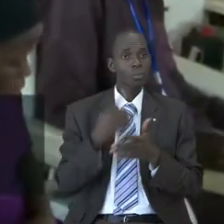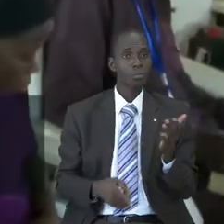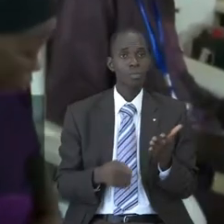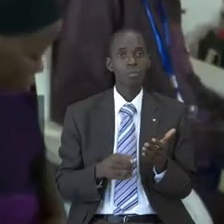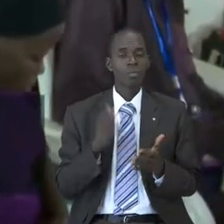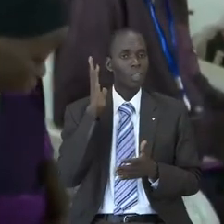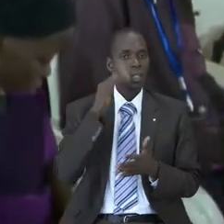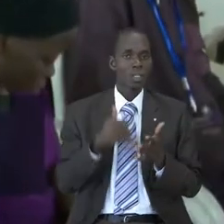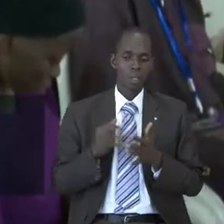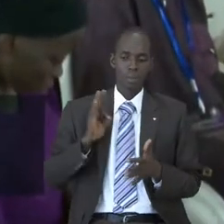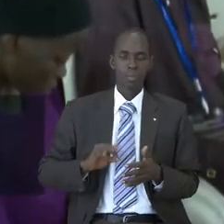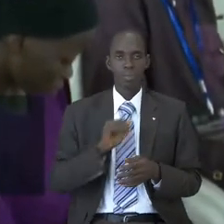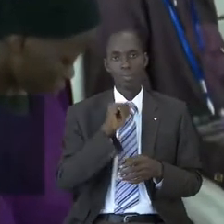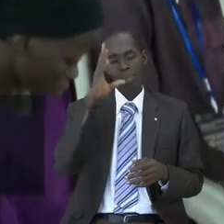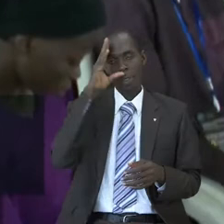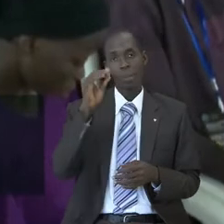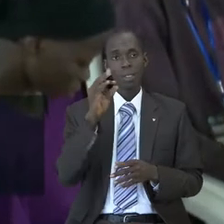it profit a man